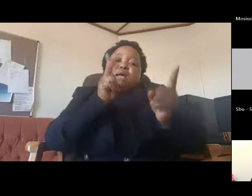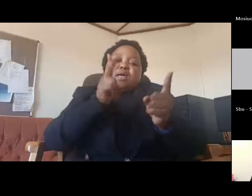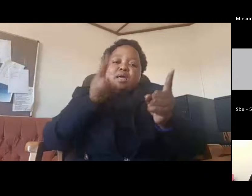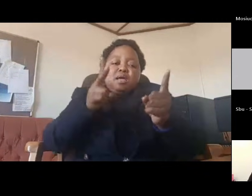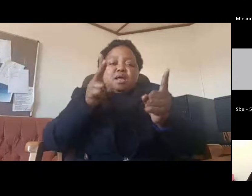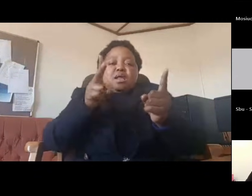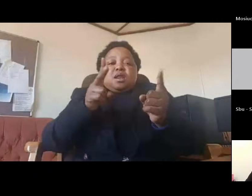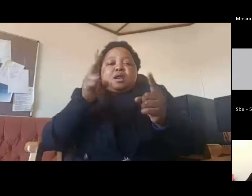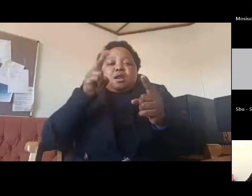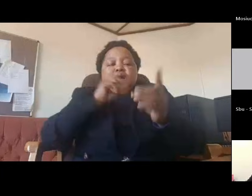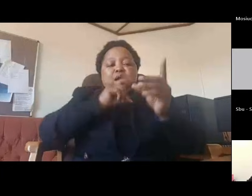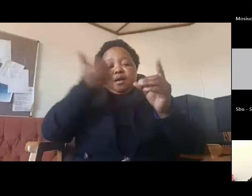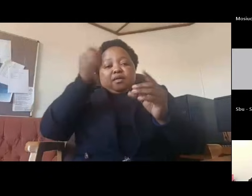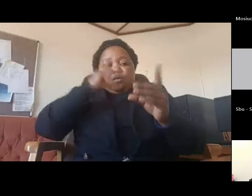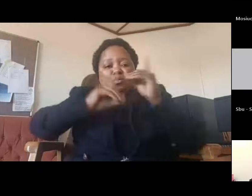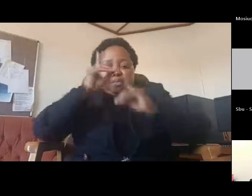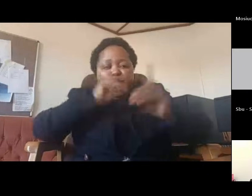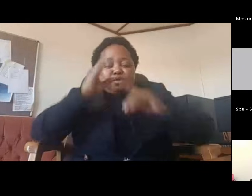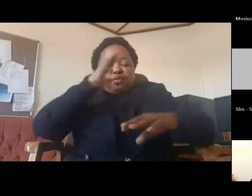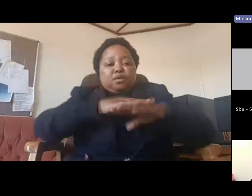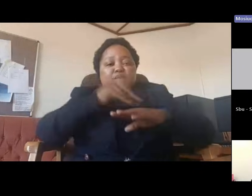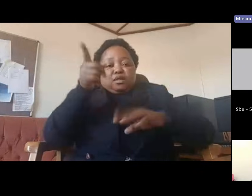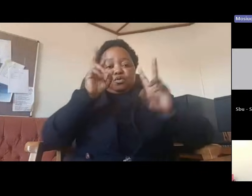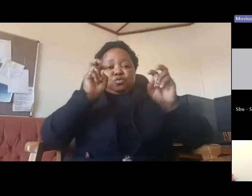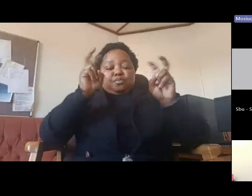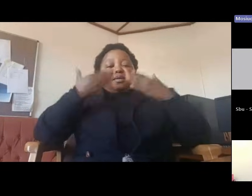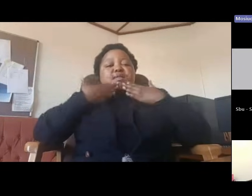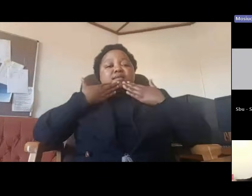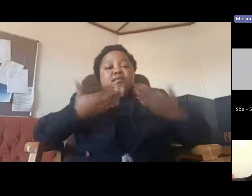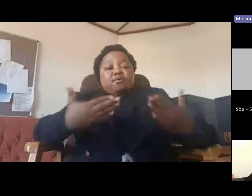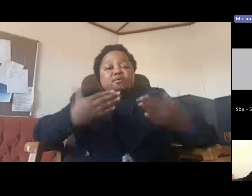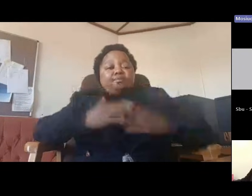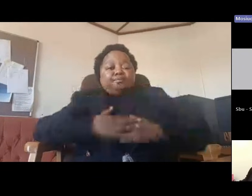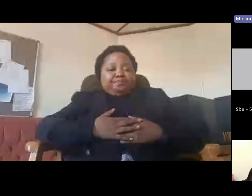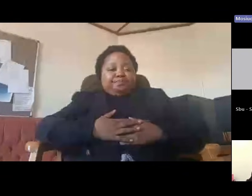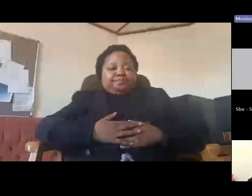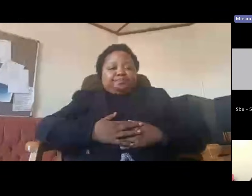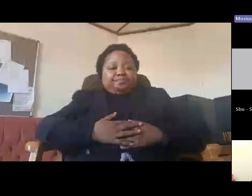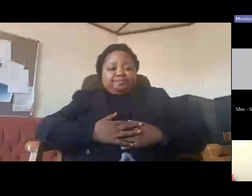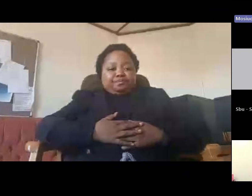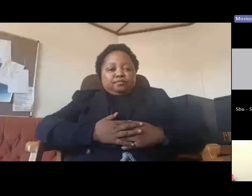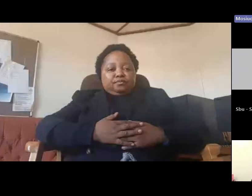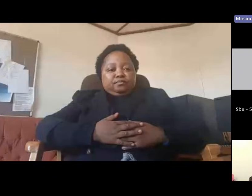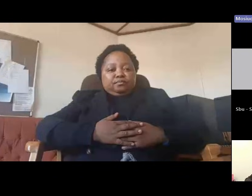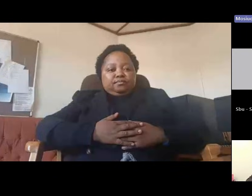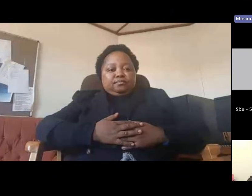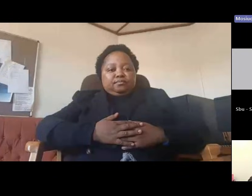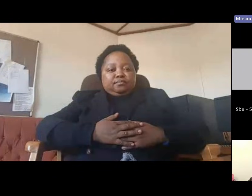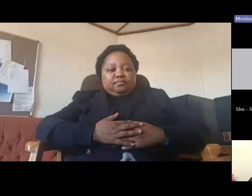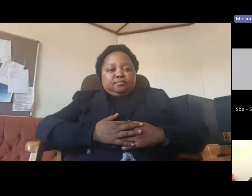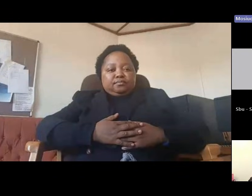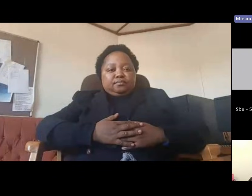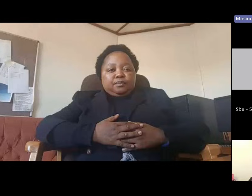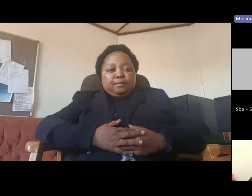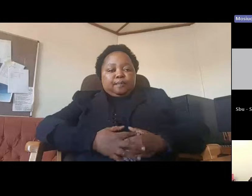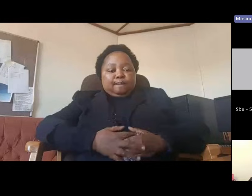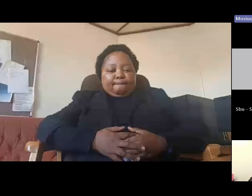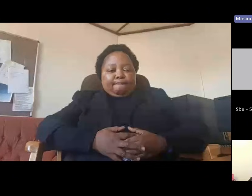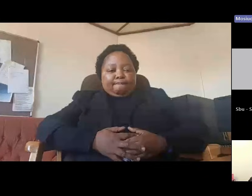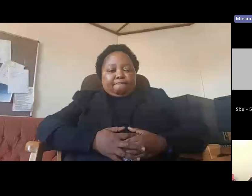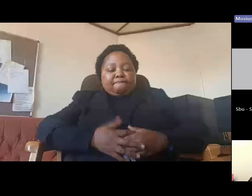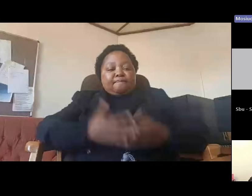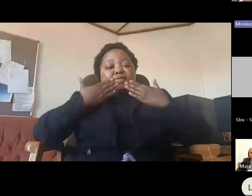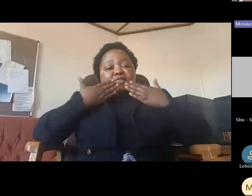topic. Thank you. Thank you very much, Mayor Monaghan. A round of applause for